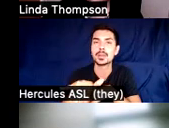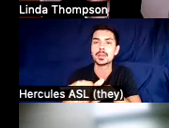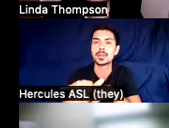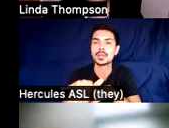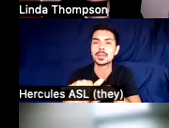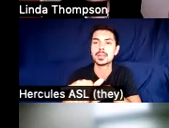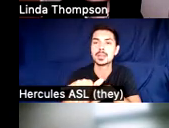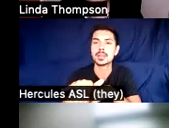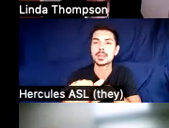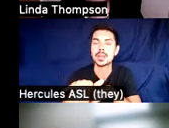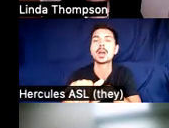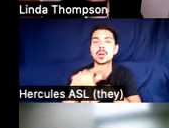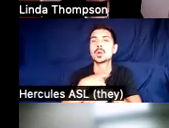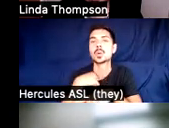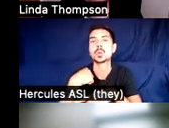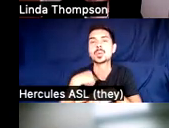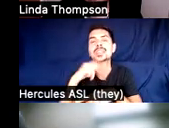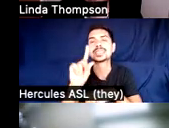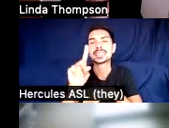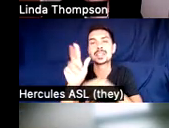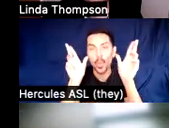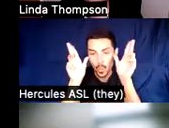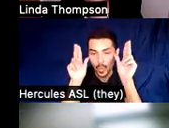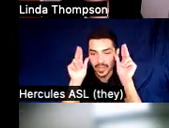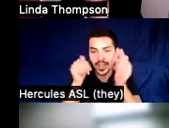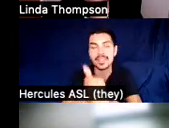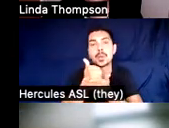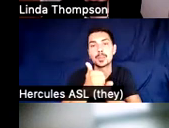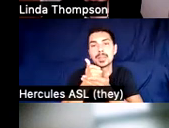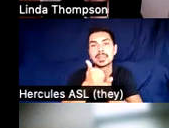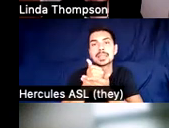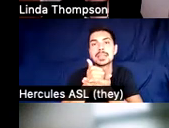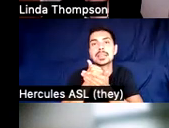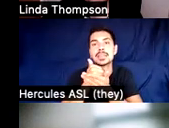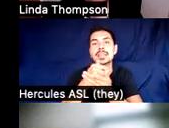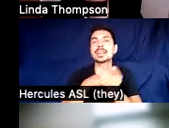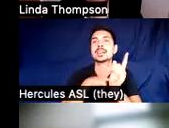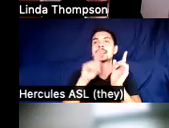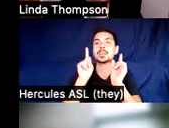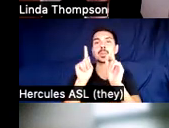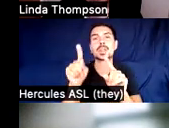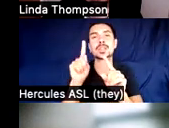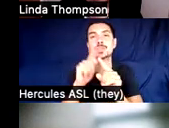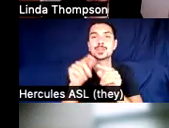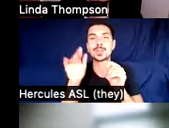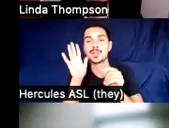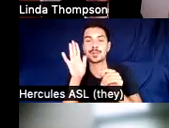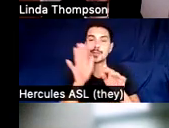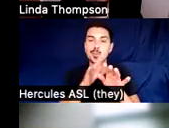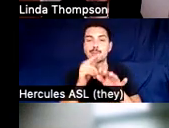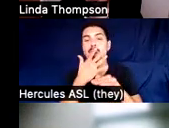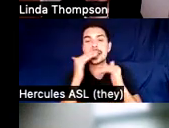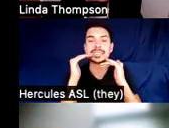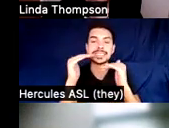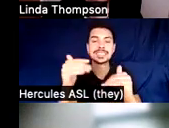field with some horses. And then we had like a in-service and we ate together and we didn't work. We